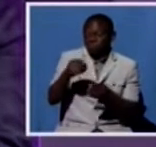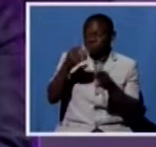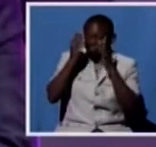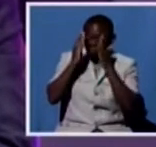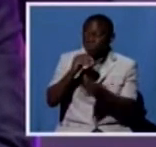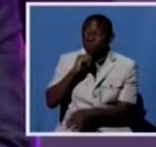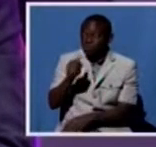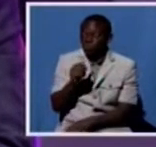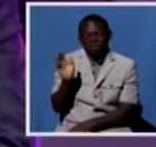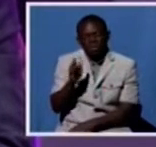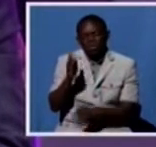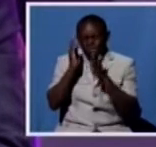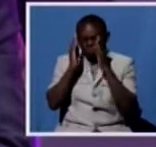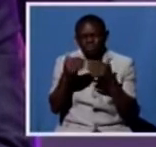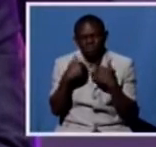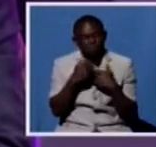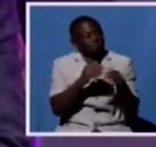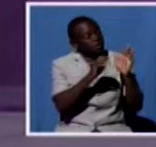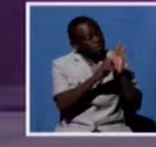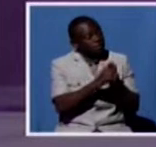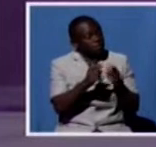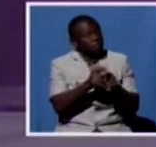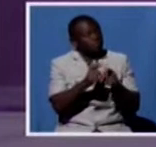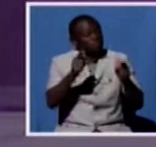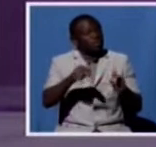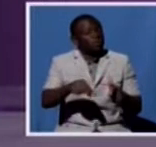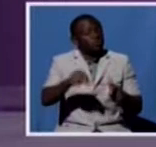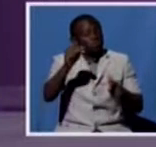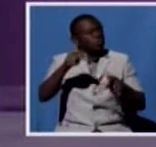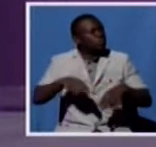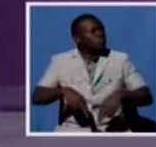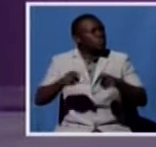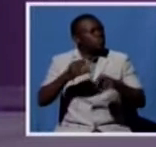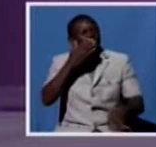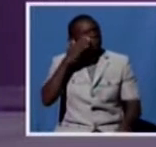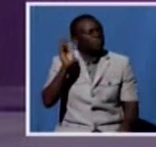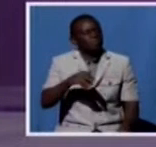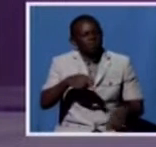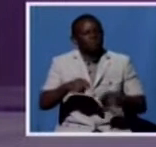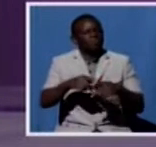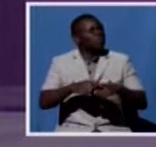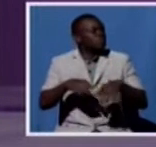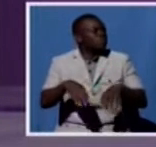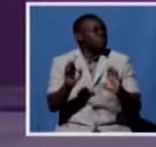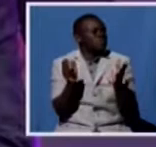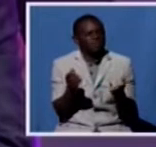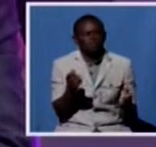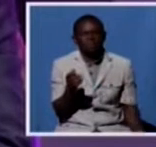in maintainable condition. Let's look at Great North Road, still looking bad. And I think that makes you a lot of money, gives you a lot of money as an Great North